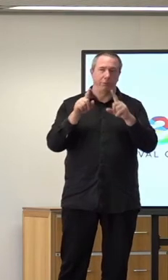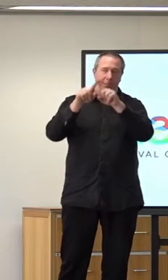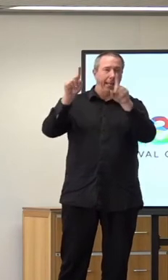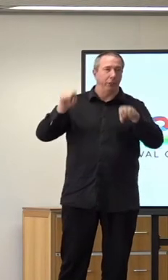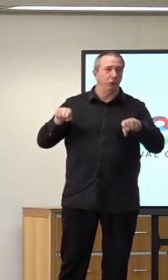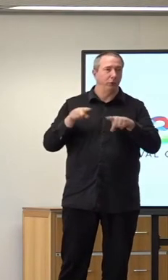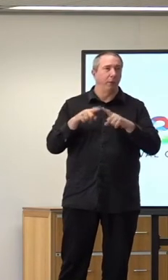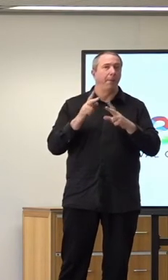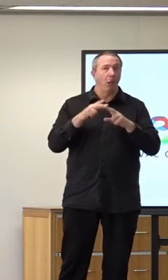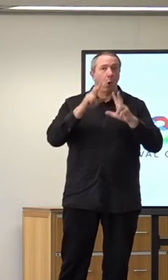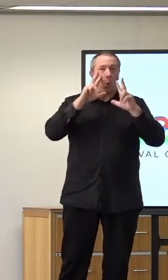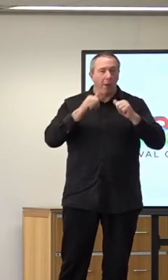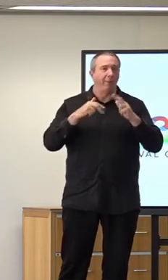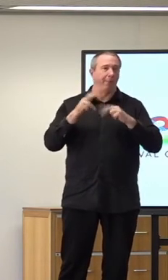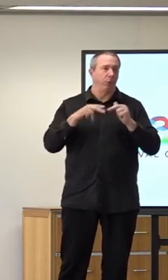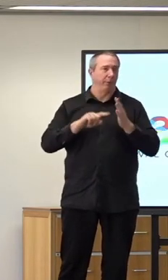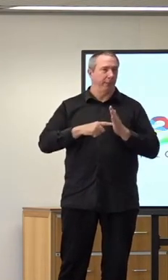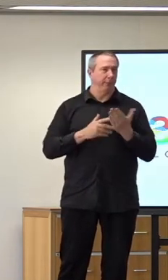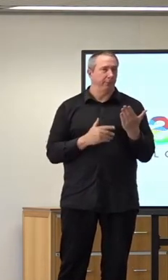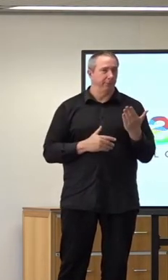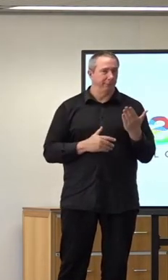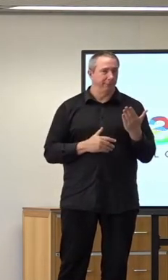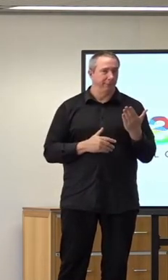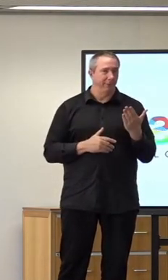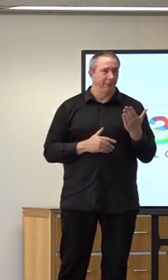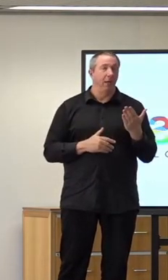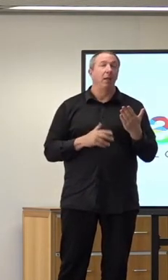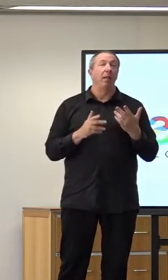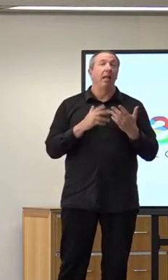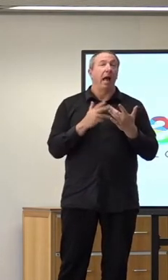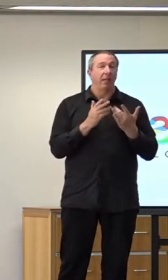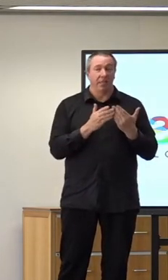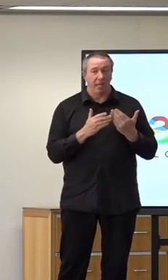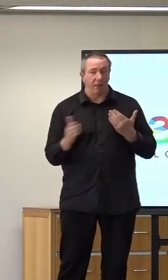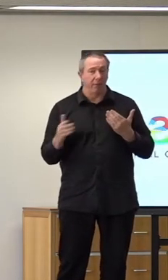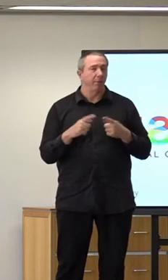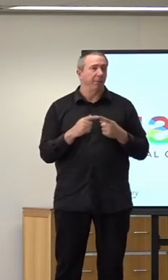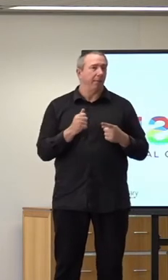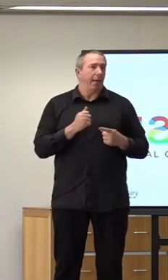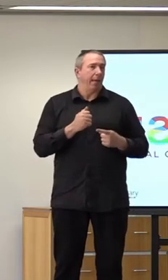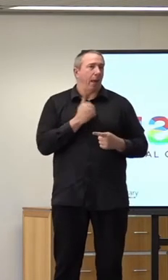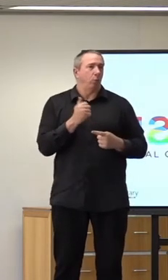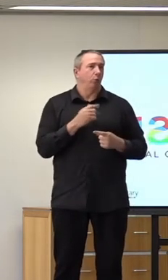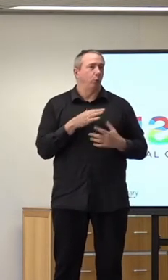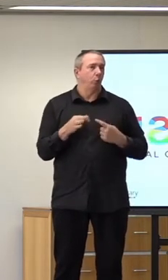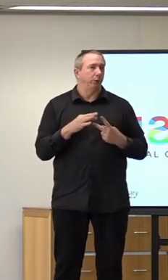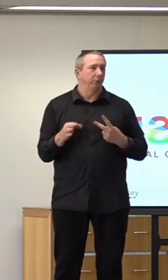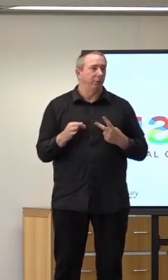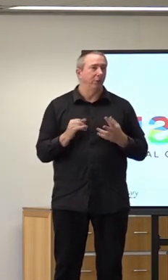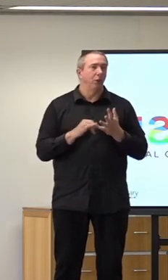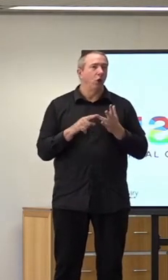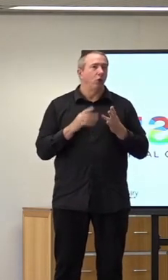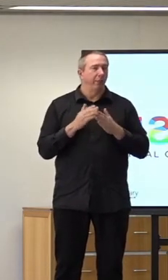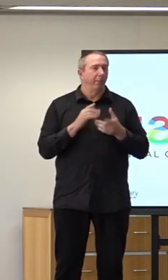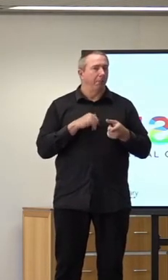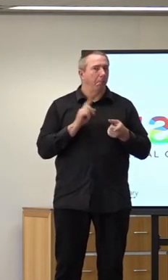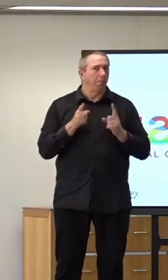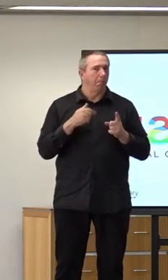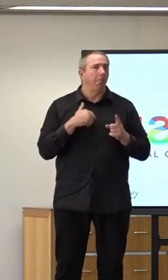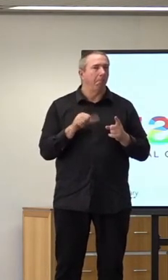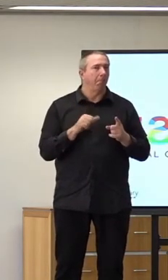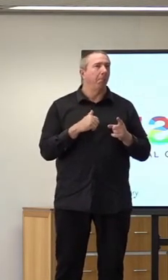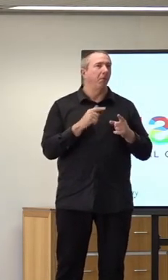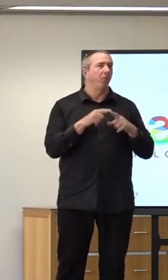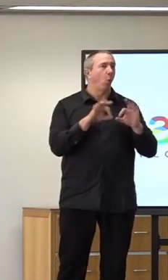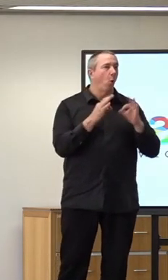to look after the buildings. And that's it. And then everything we do after that is our choice, anything beyond that. And so that was really a revelation for me as an